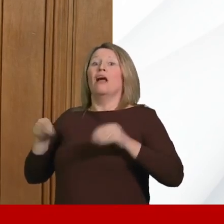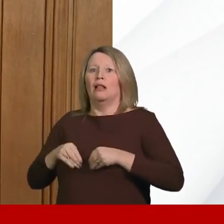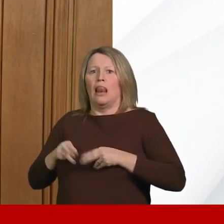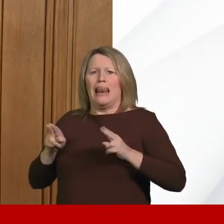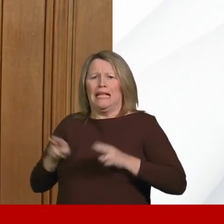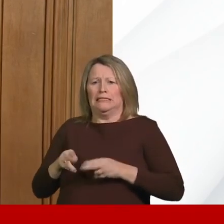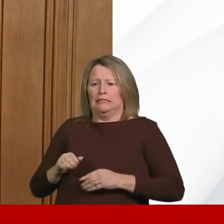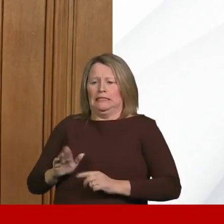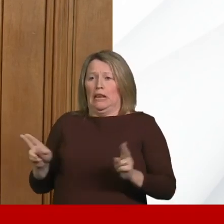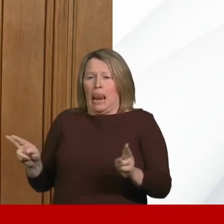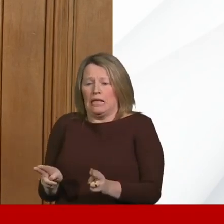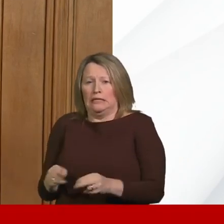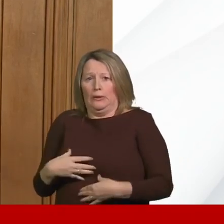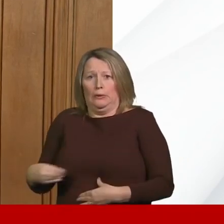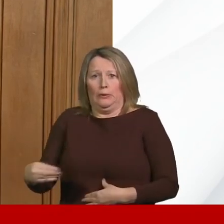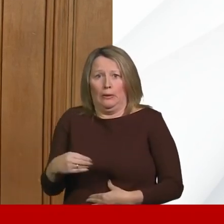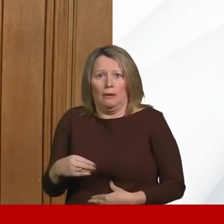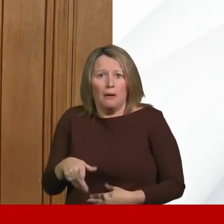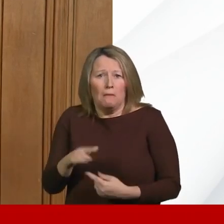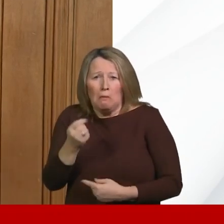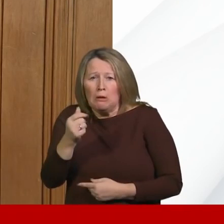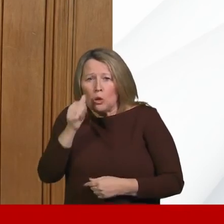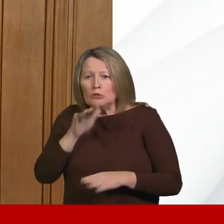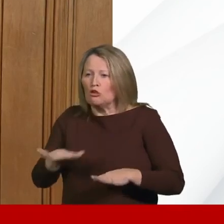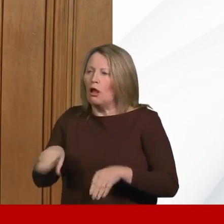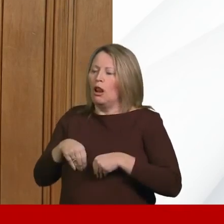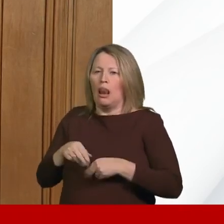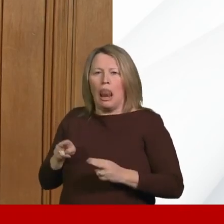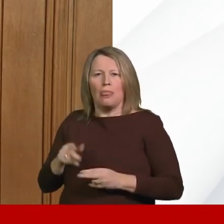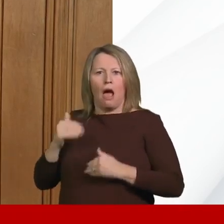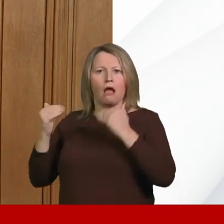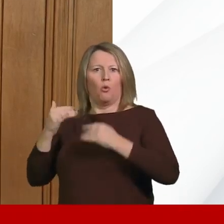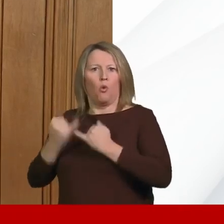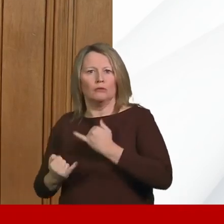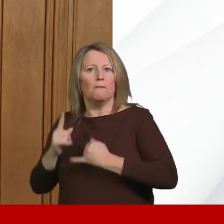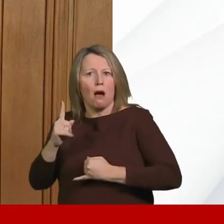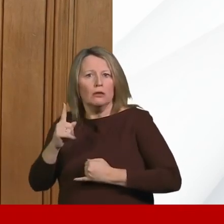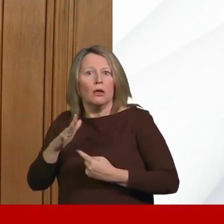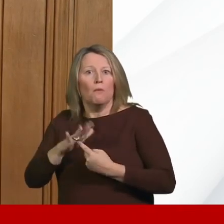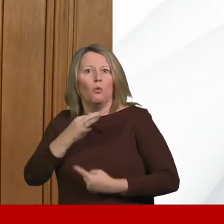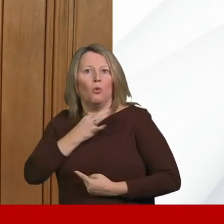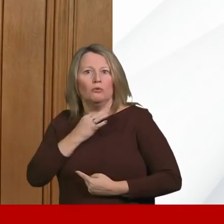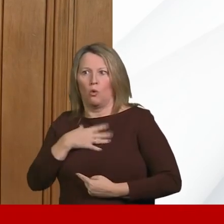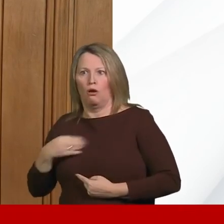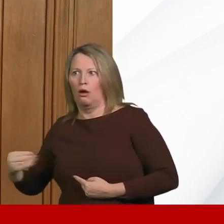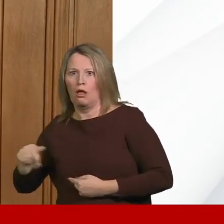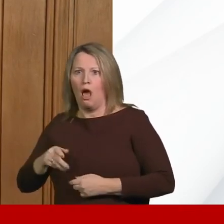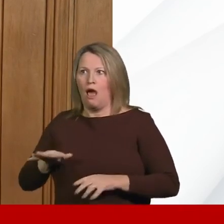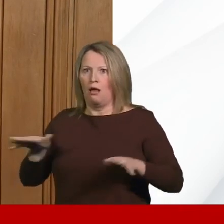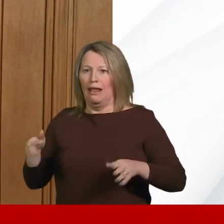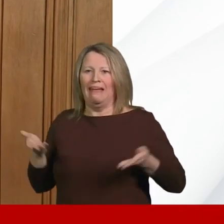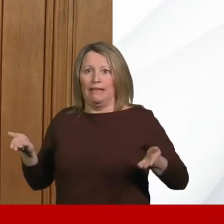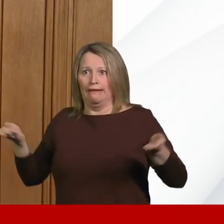like influenza. That seems to be clearer, but we don't know exactly how that works. So this is about a measure to protect all of